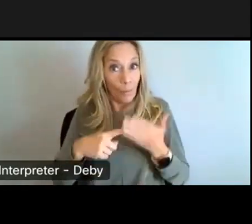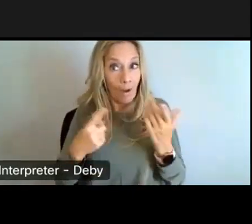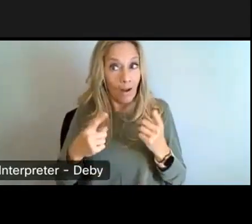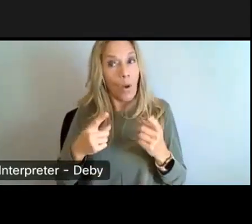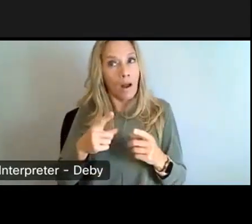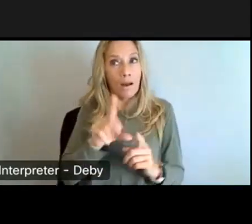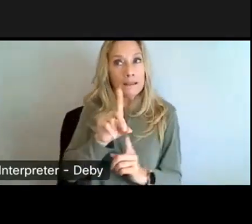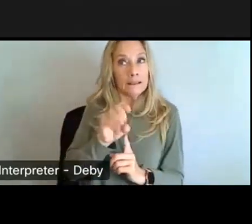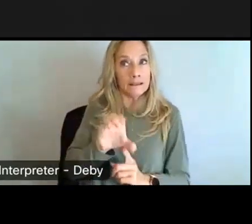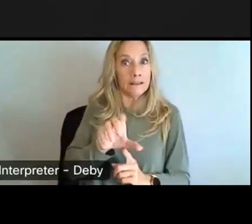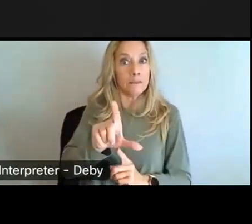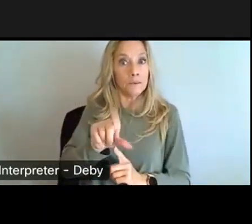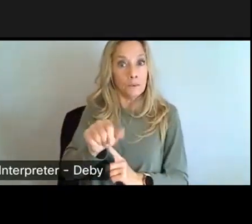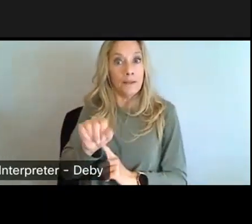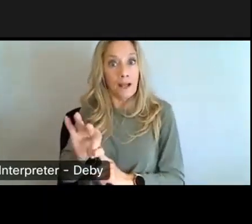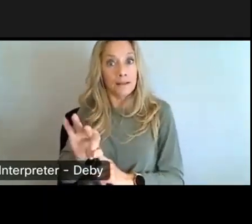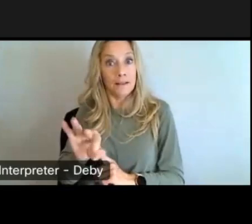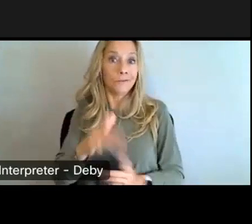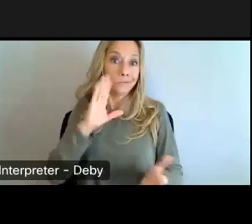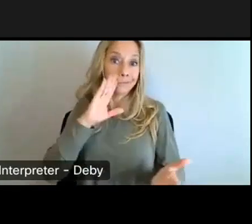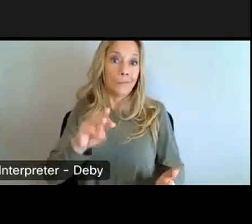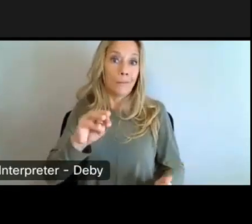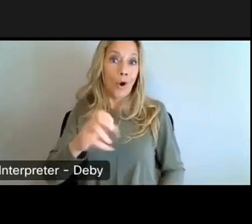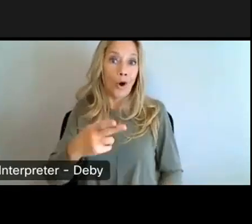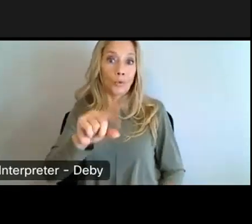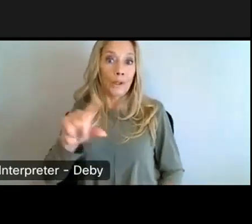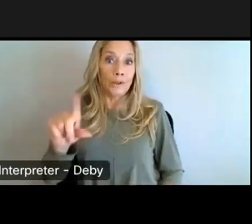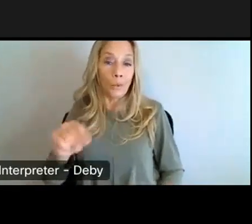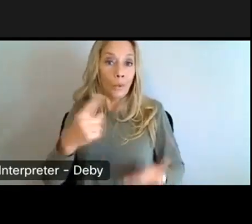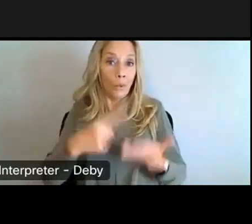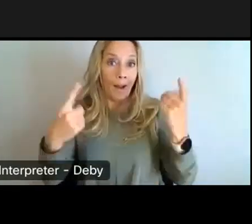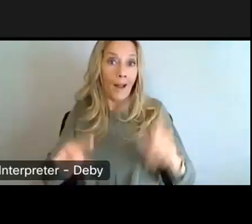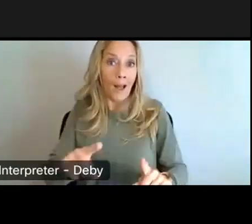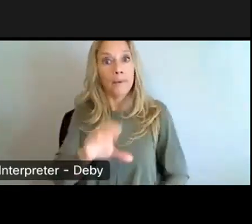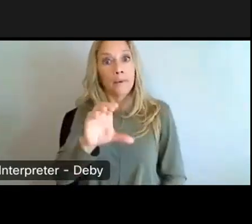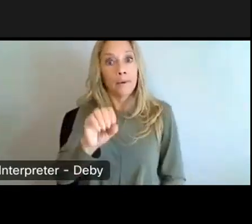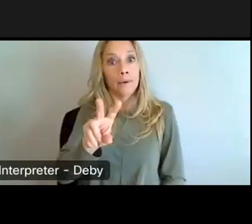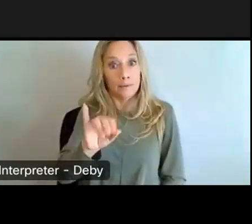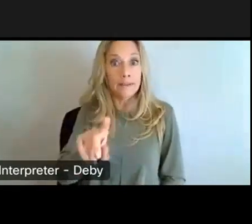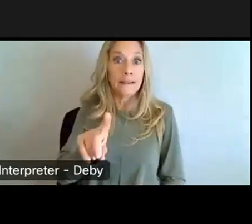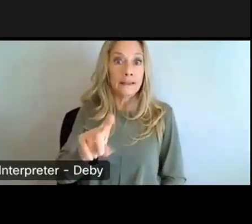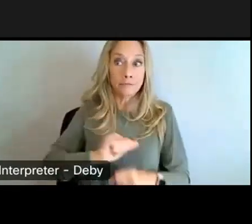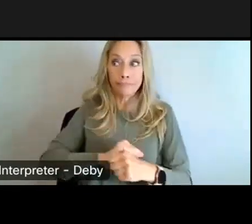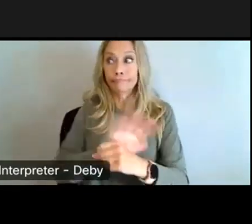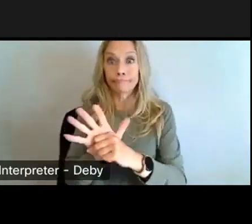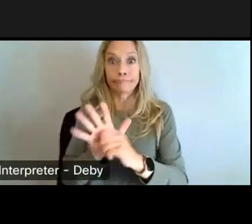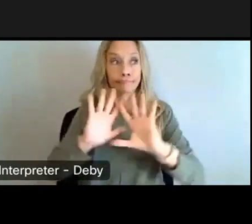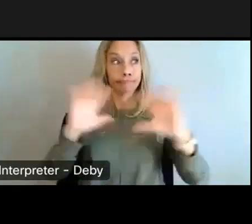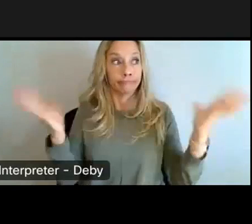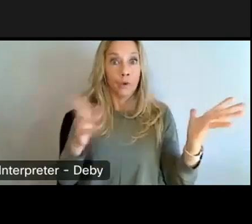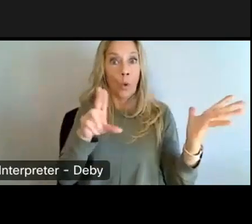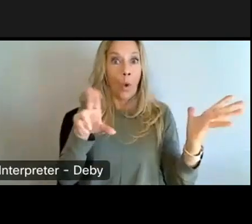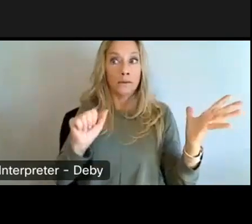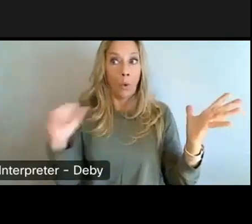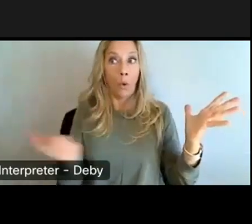was December of 19, and we all know what happened in March of 2020, COVID, which the entire nation took a step